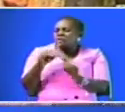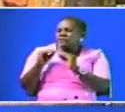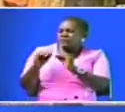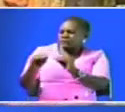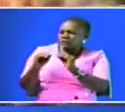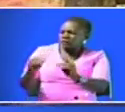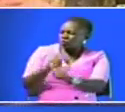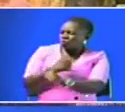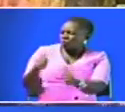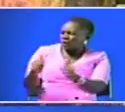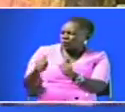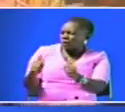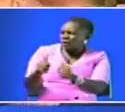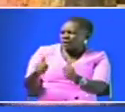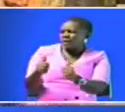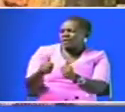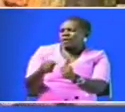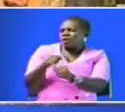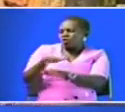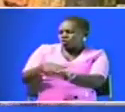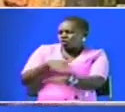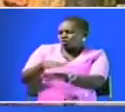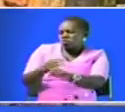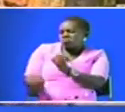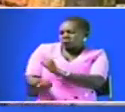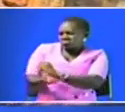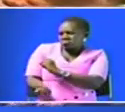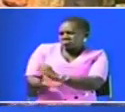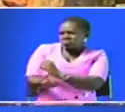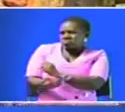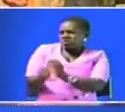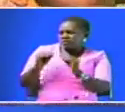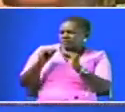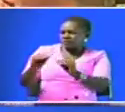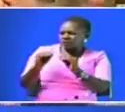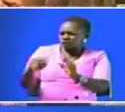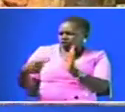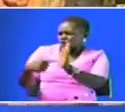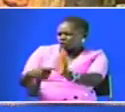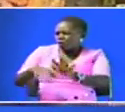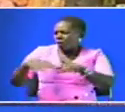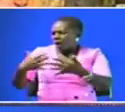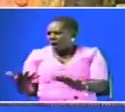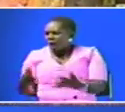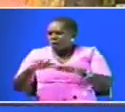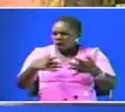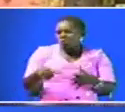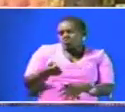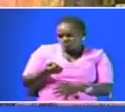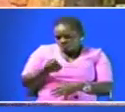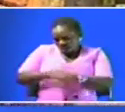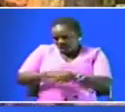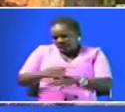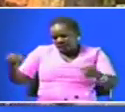ukupata, enda kwake tu, anatengeneza wewe sawa sawa. Anafundisha wewe, anaonyesha wewe njia, mpaka wewe nakuwa sawa